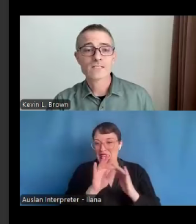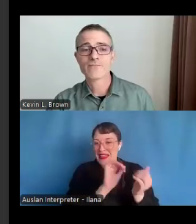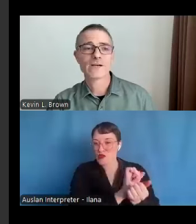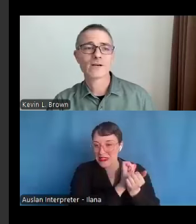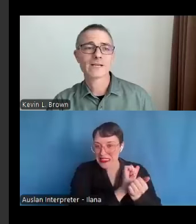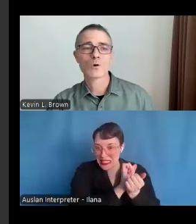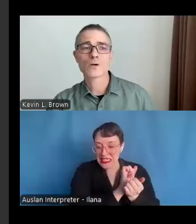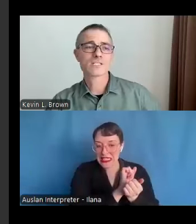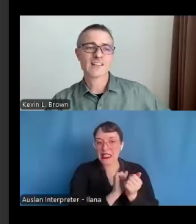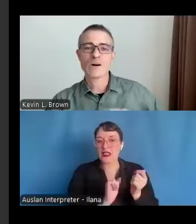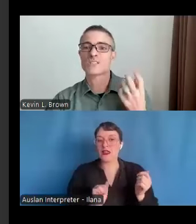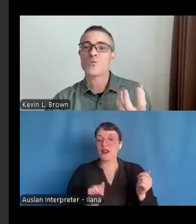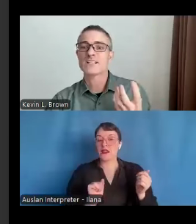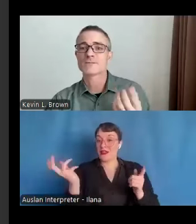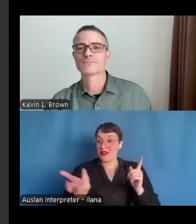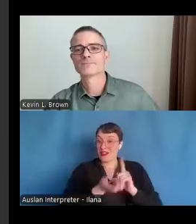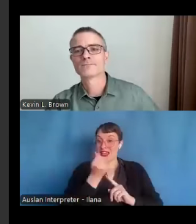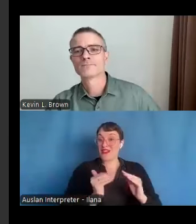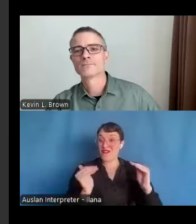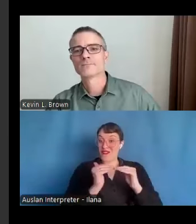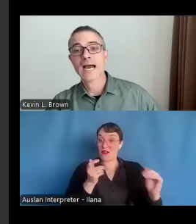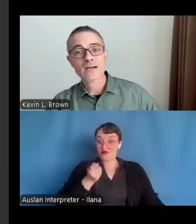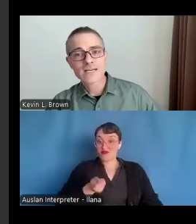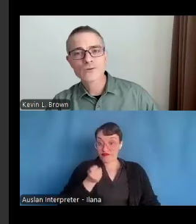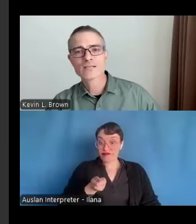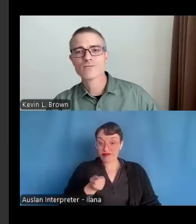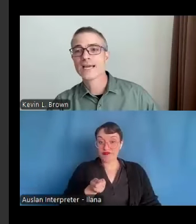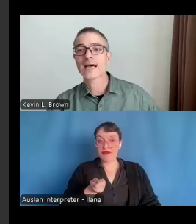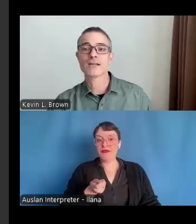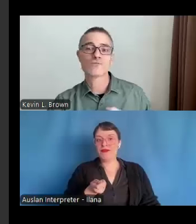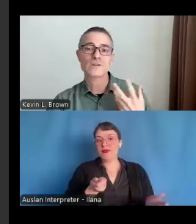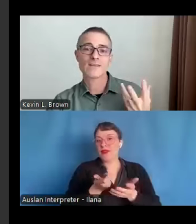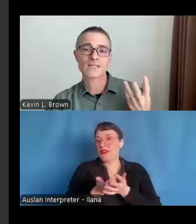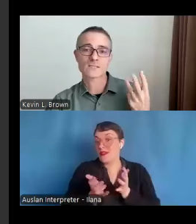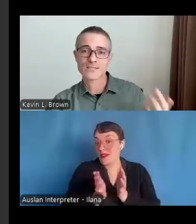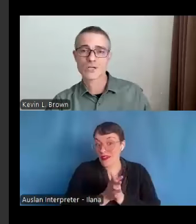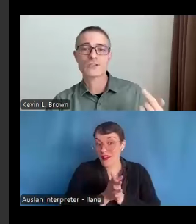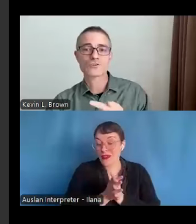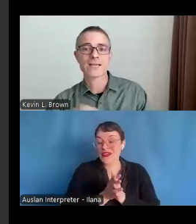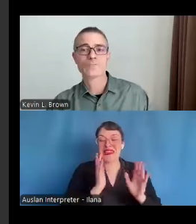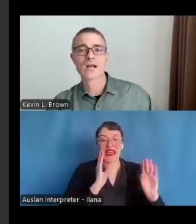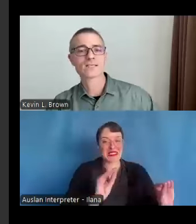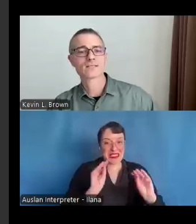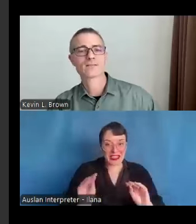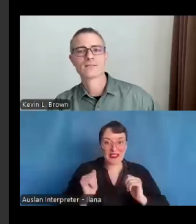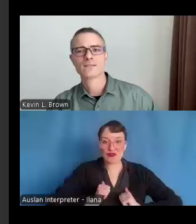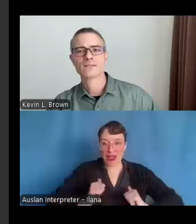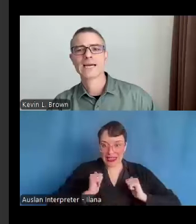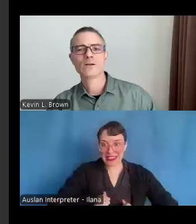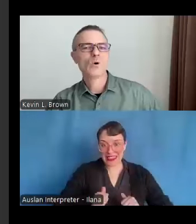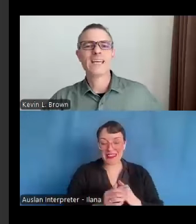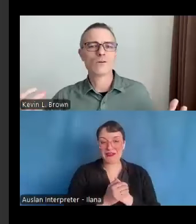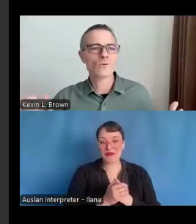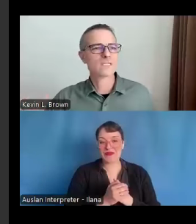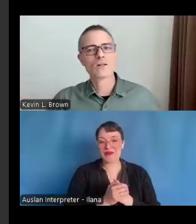Get a fair hearing in court. That was the what. How did they do it? They had 3 things: education, training, and practice.